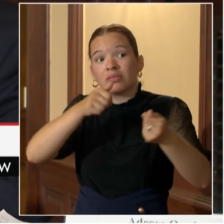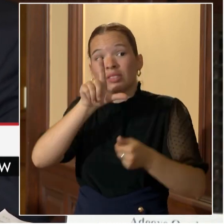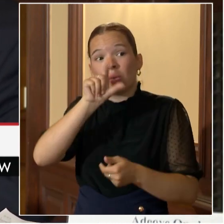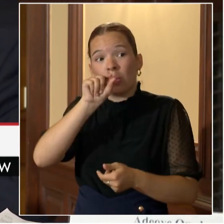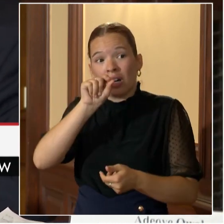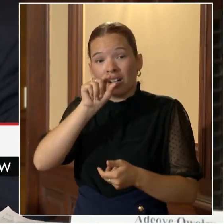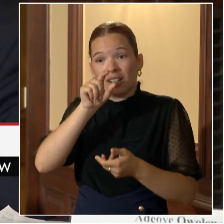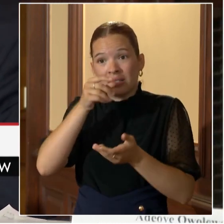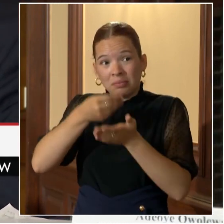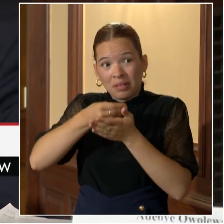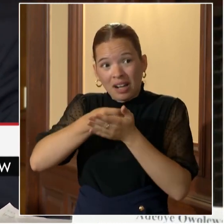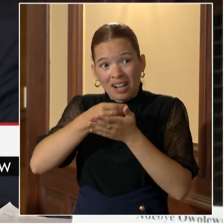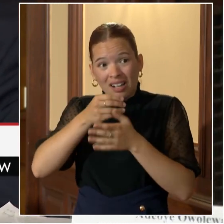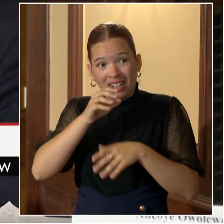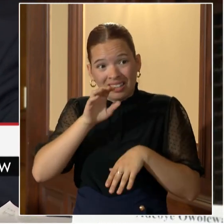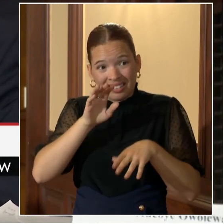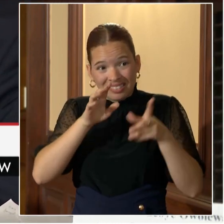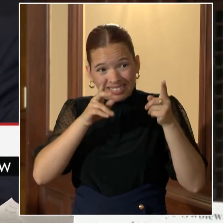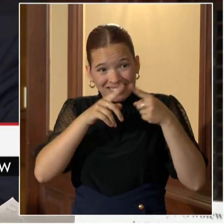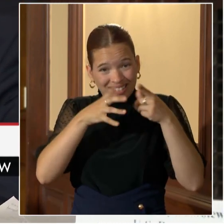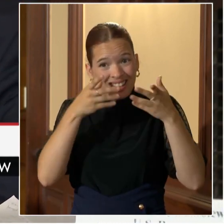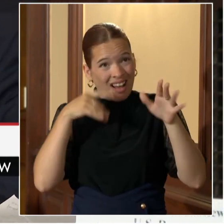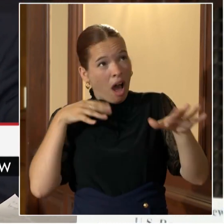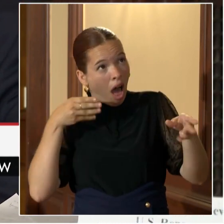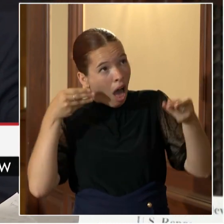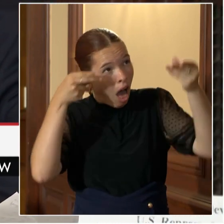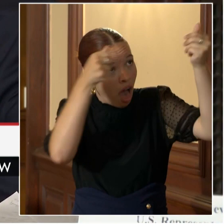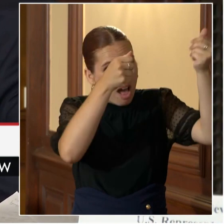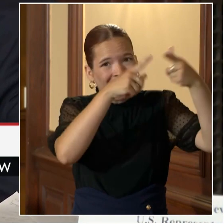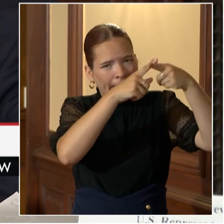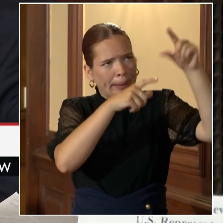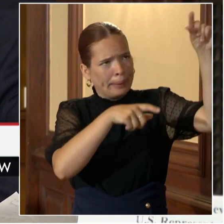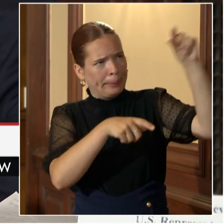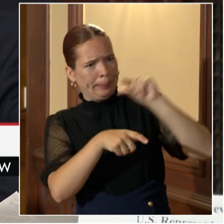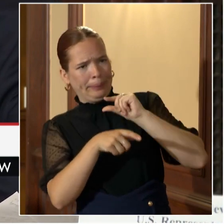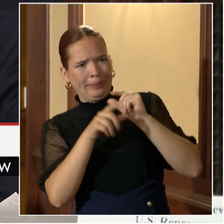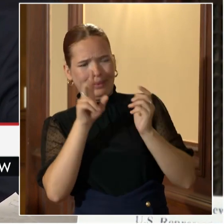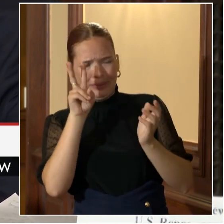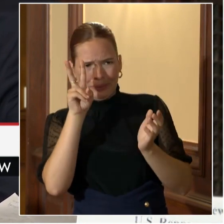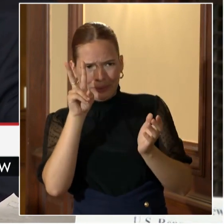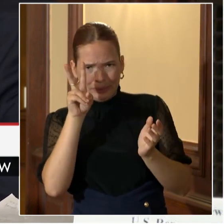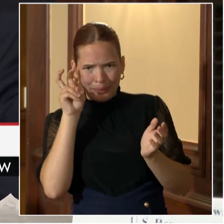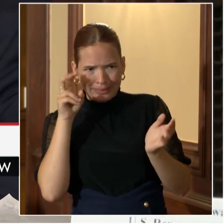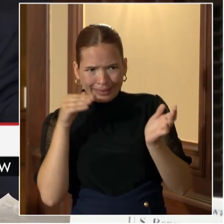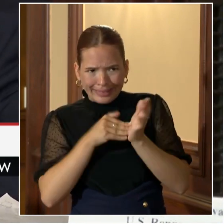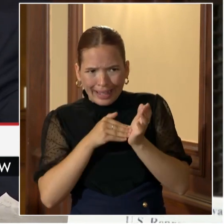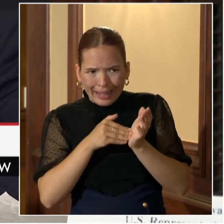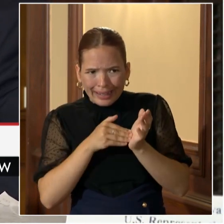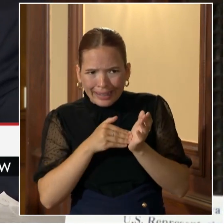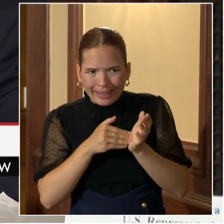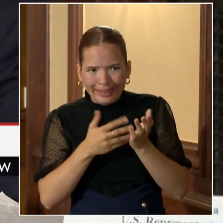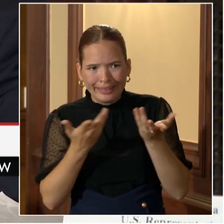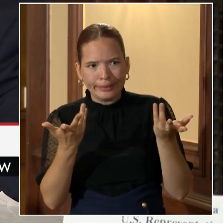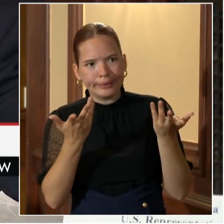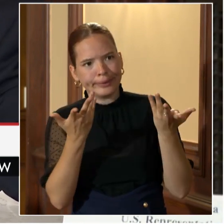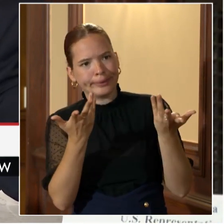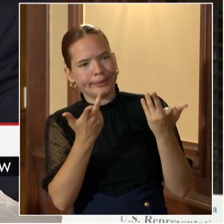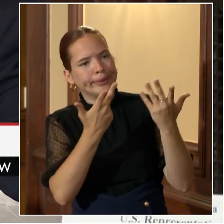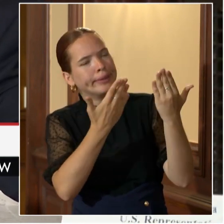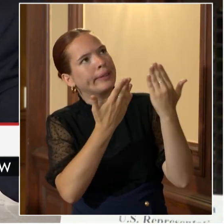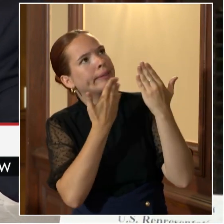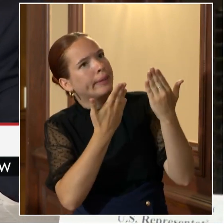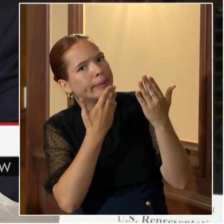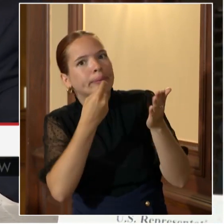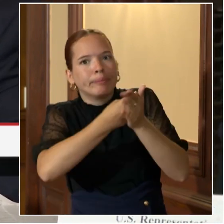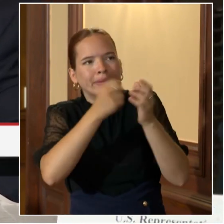$220,000 a year to pursue this. Now, I got to say I'm thankful for the money, because the first 9 years that I